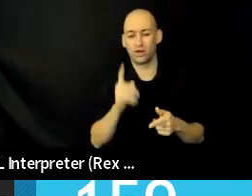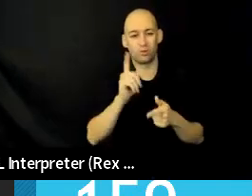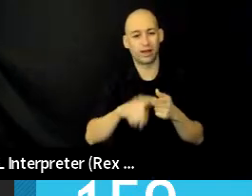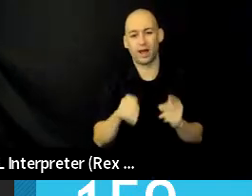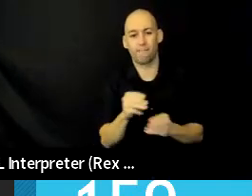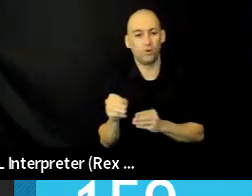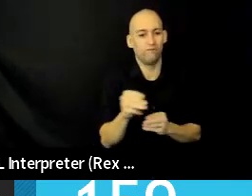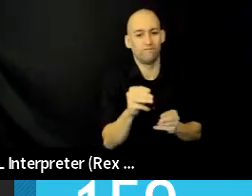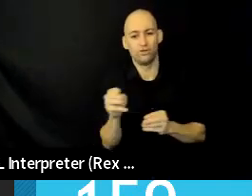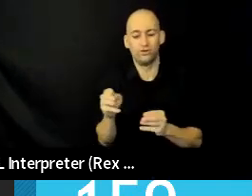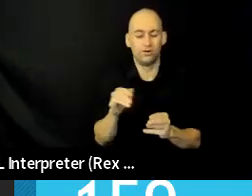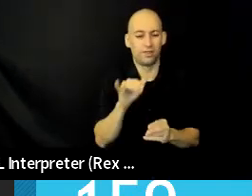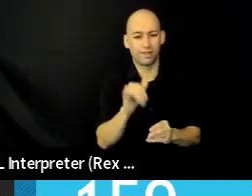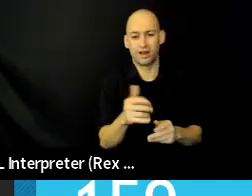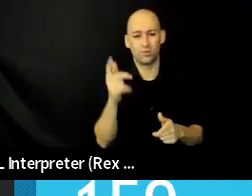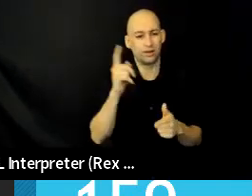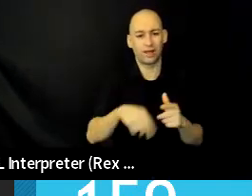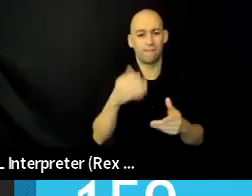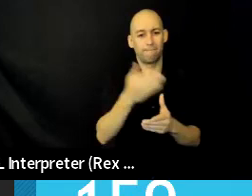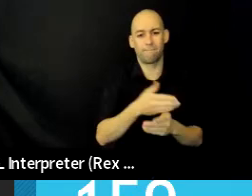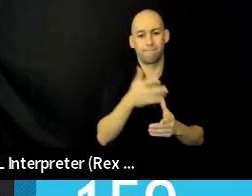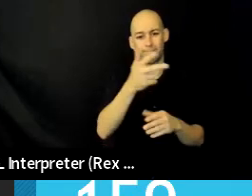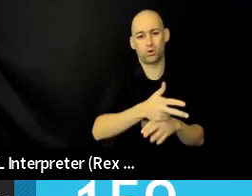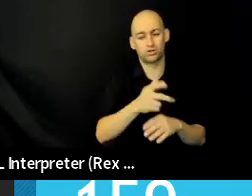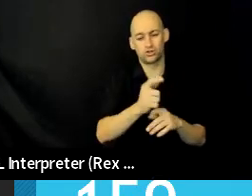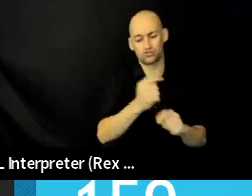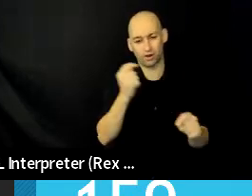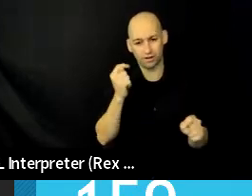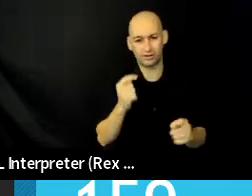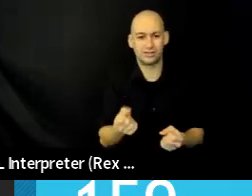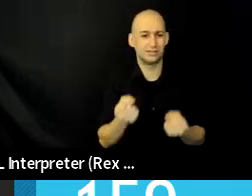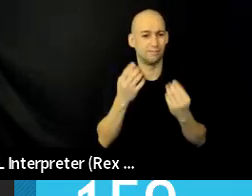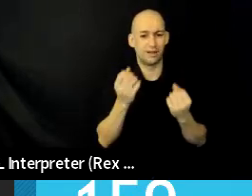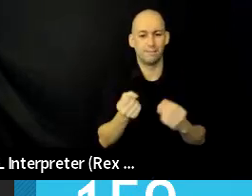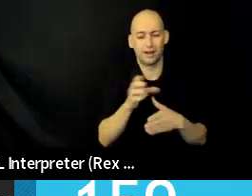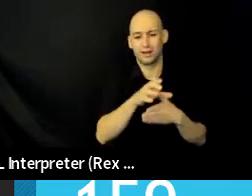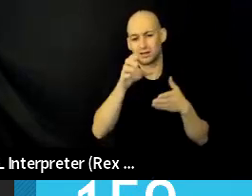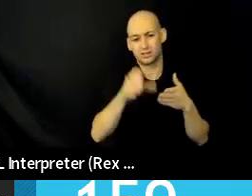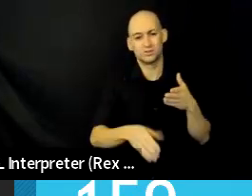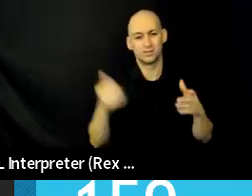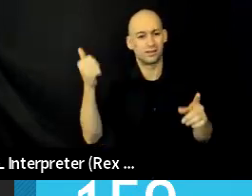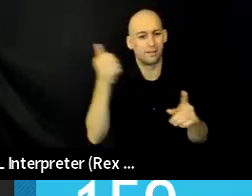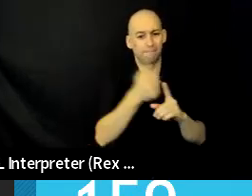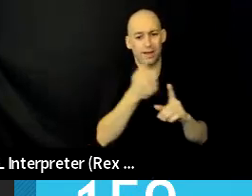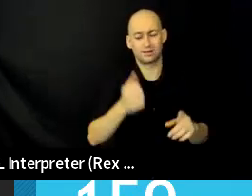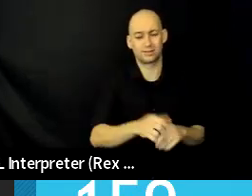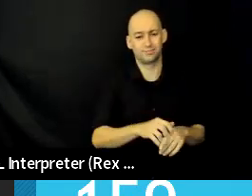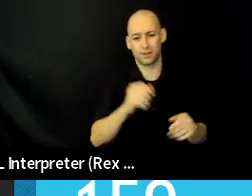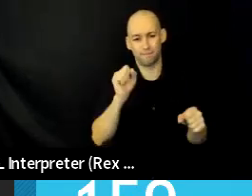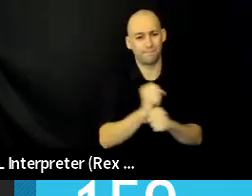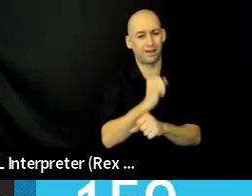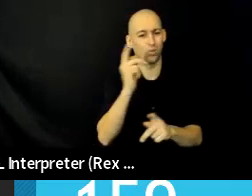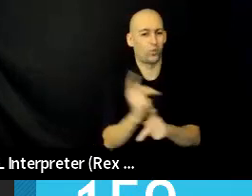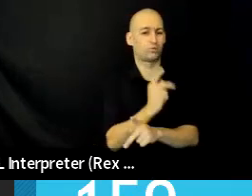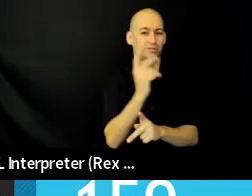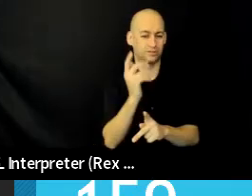that corner. You can't park a truck there. There's all sorts of other consequential impacts that exacerbate the